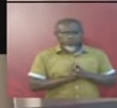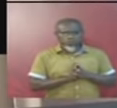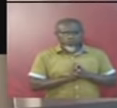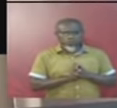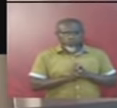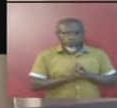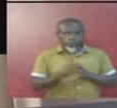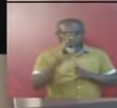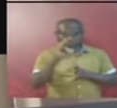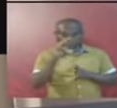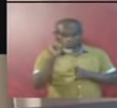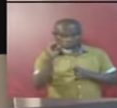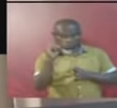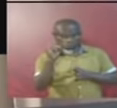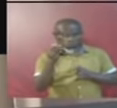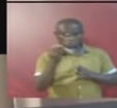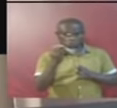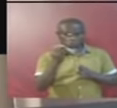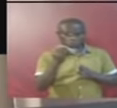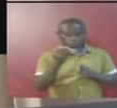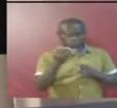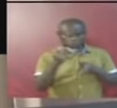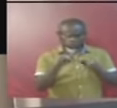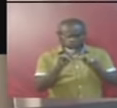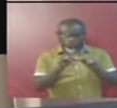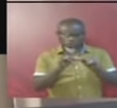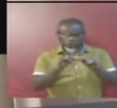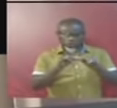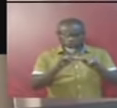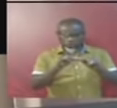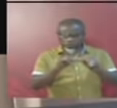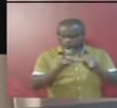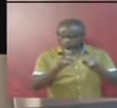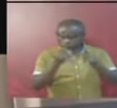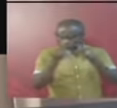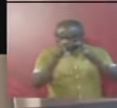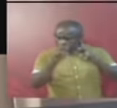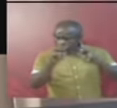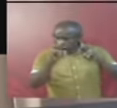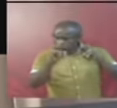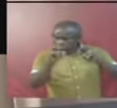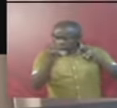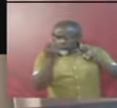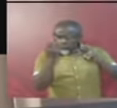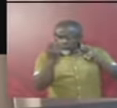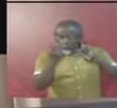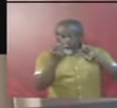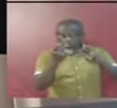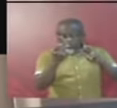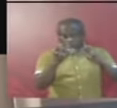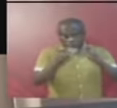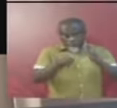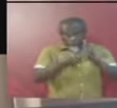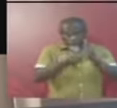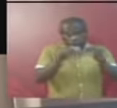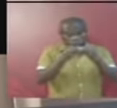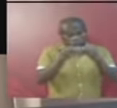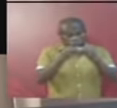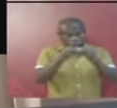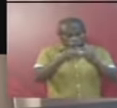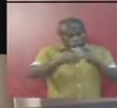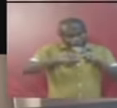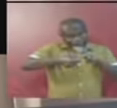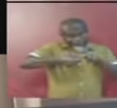monitoring and evaluation continue, there was a promise to have more pulse oximeters for home quarantine